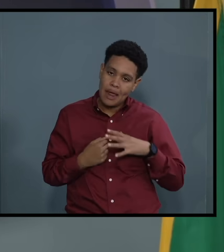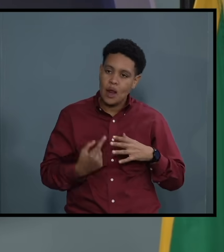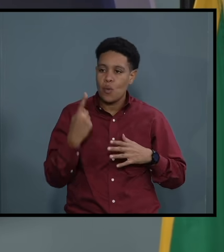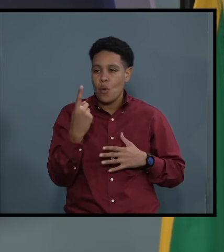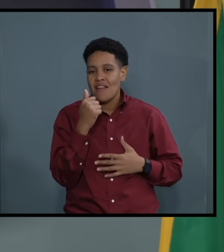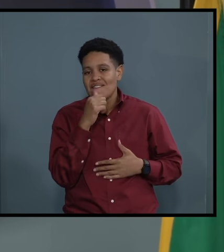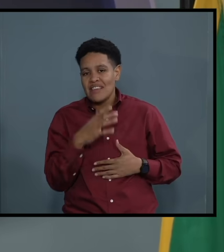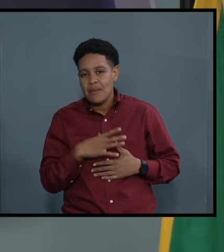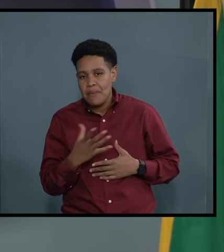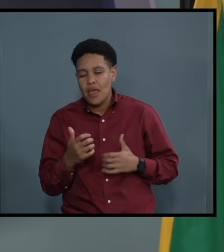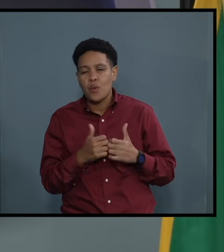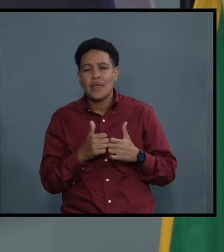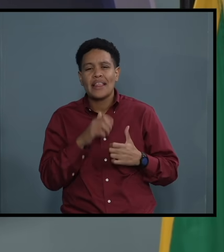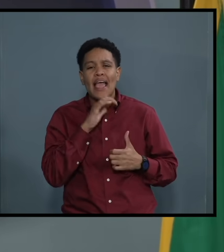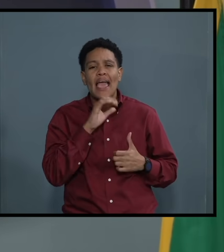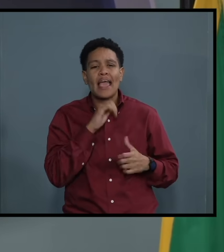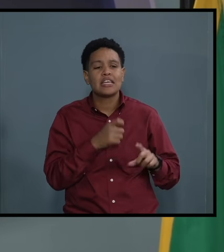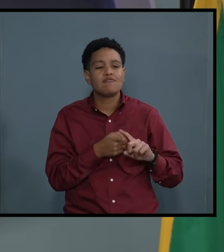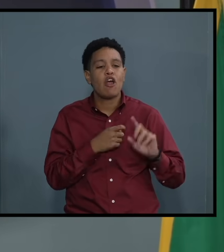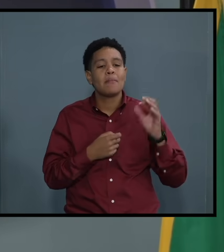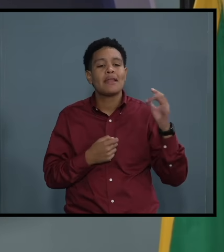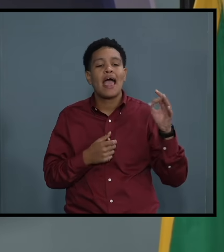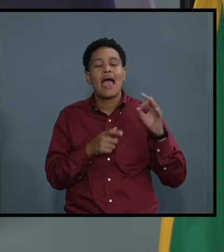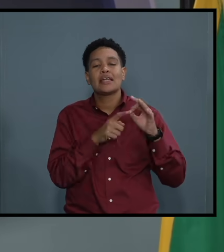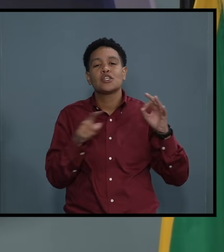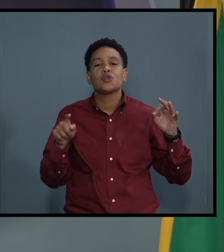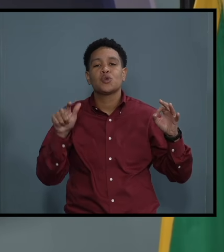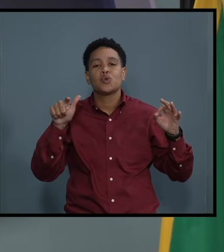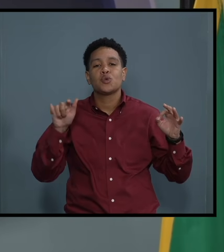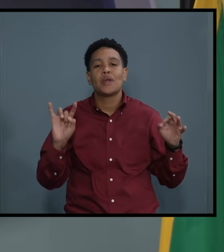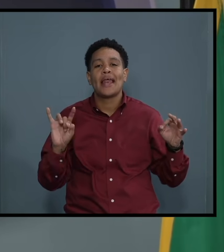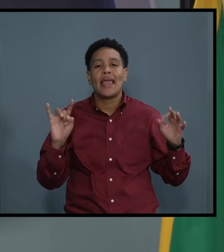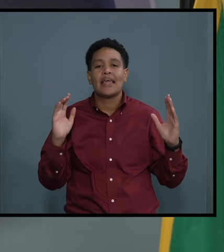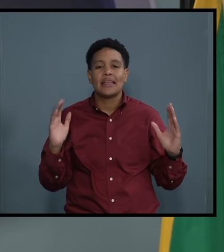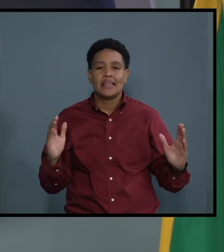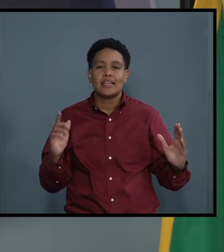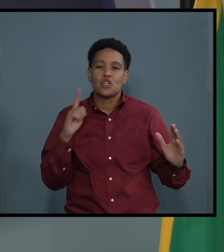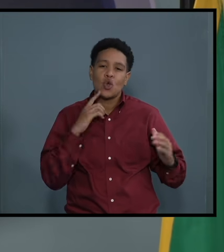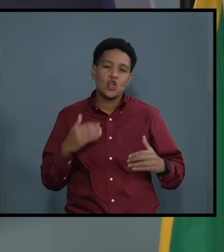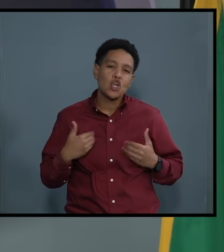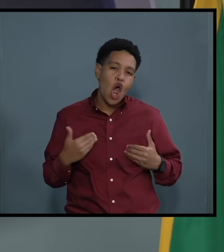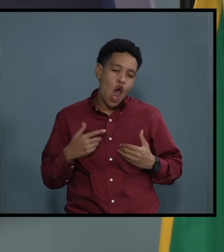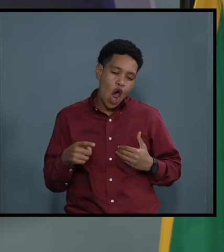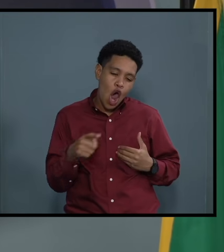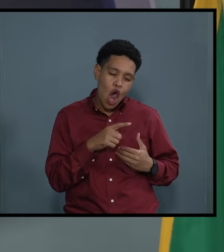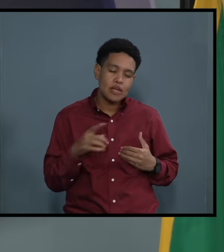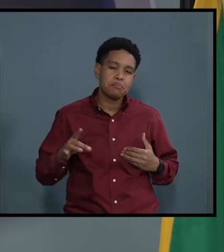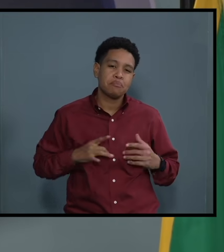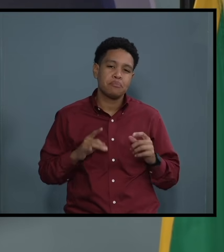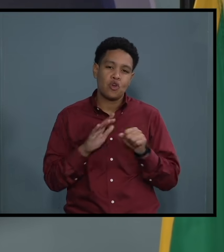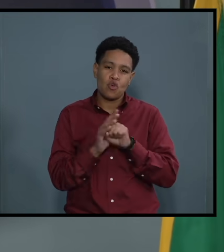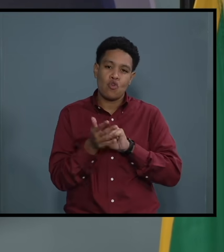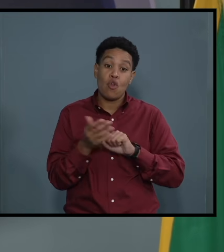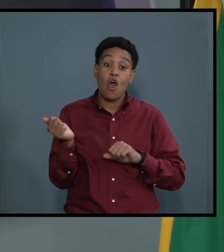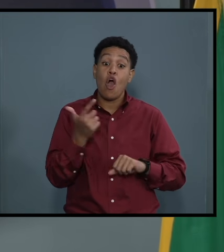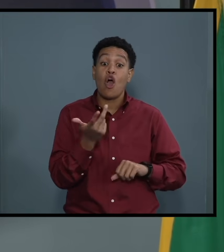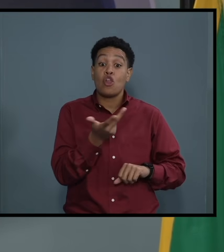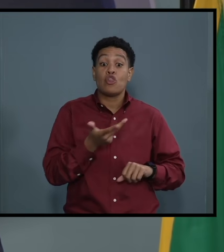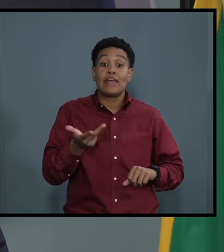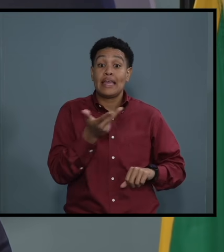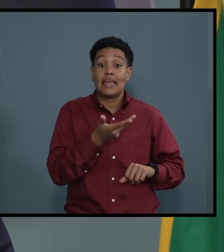one female, with ages ranging from 19 to 28 years, so relatively young persons. All three